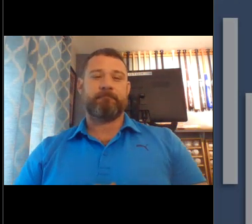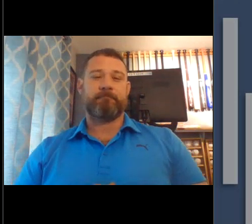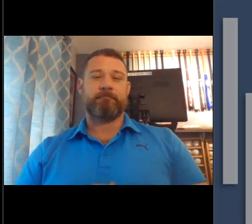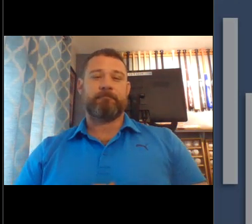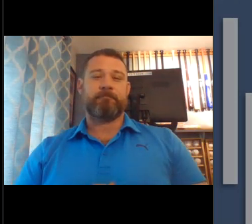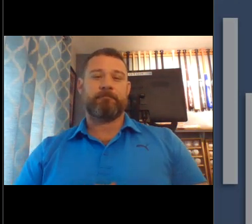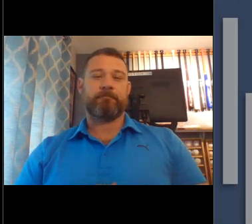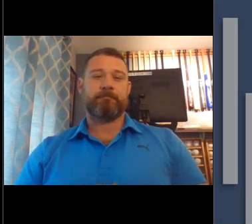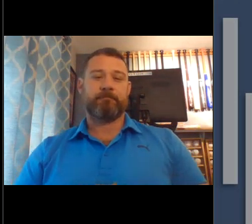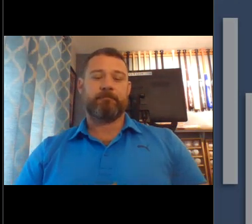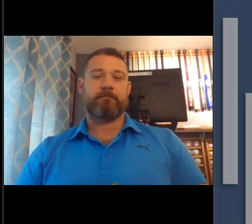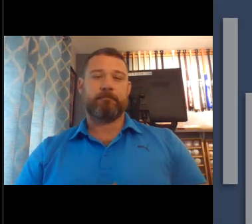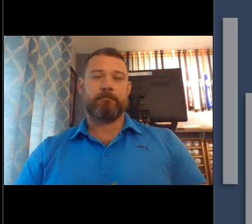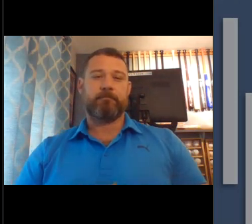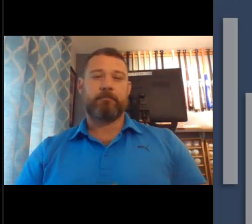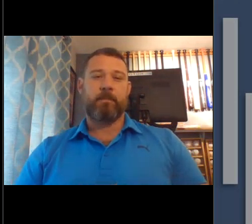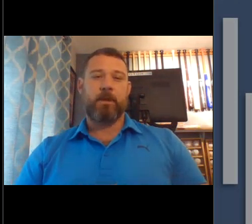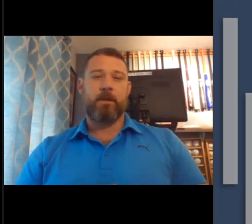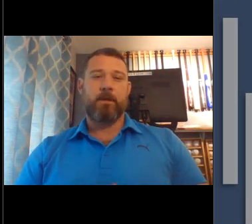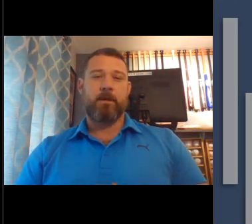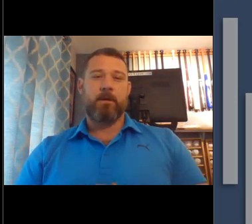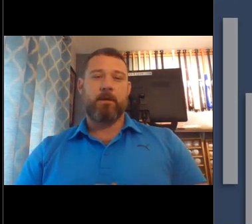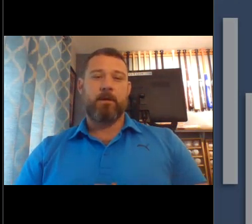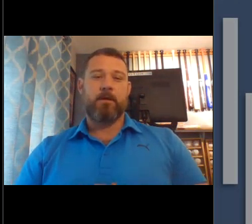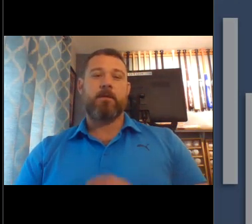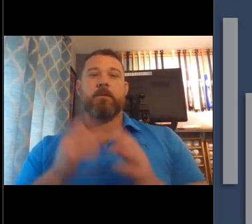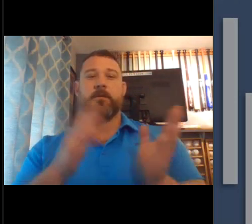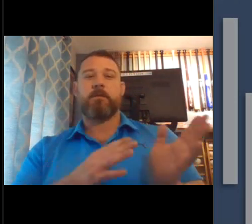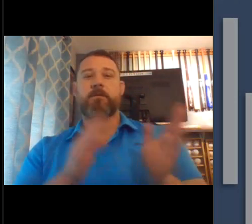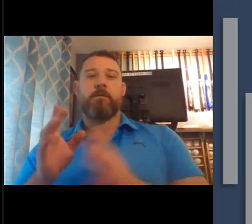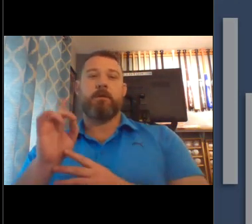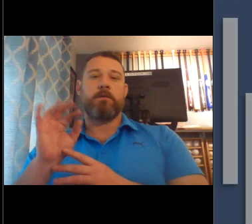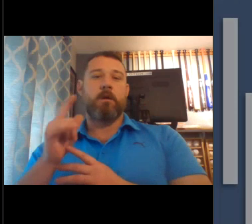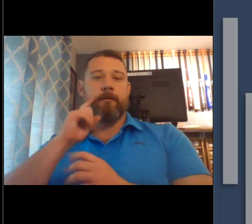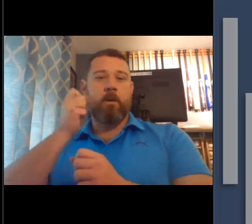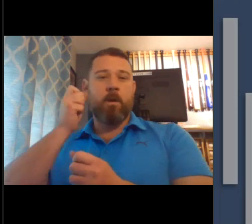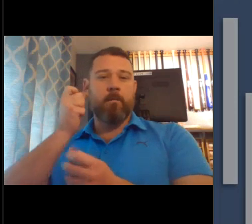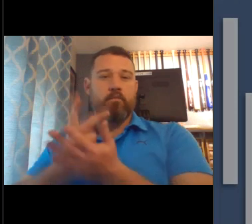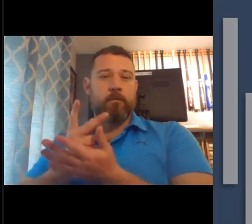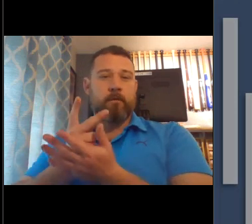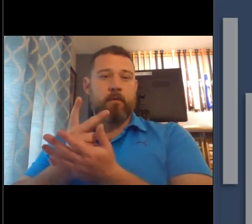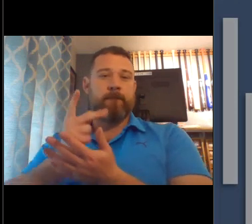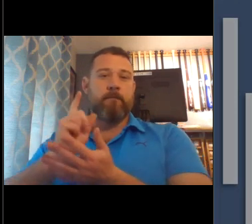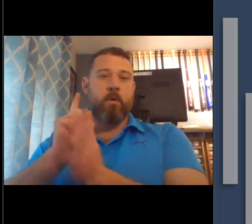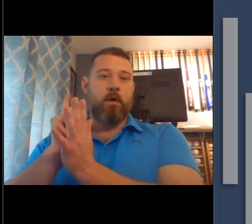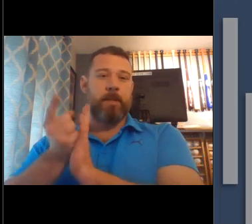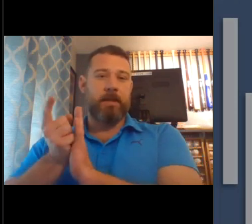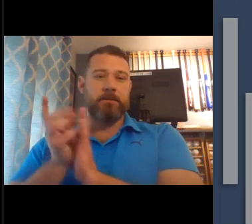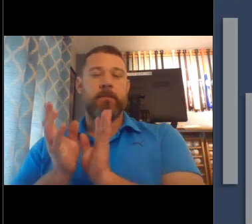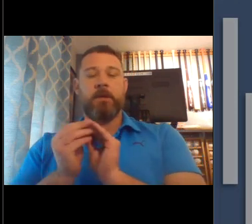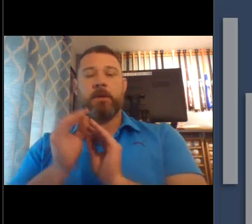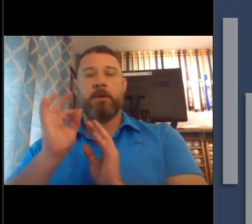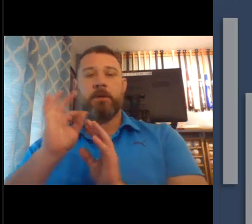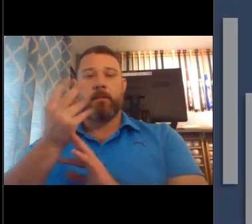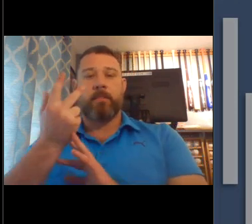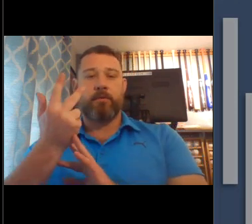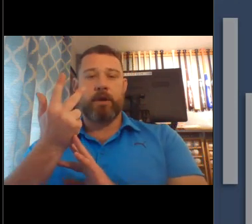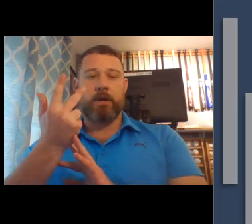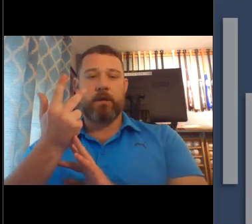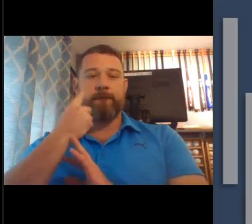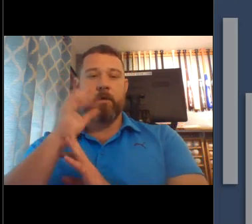Thank you. And I'll turn it back over to Doug for the approval of the commission meeting minutes. Thank you, Madam Chair. Tab 3 is the minutes for the